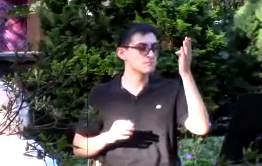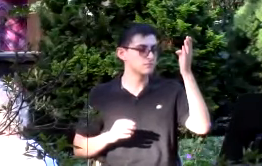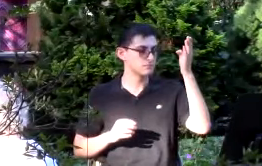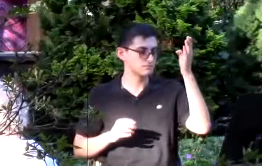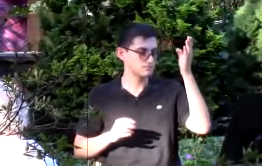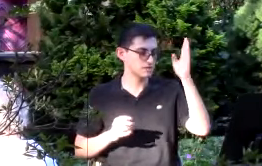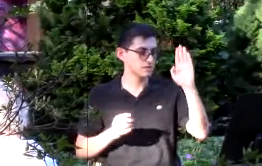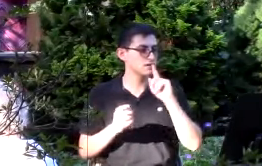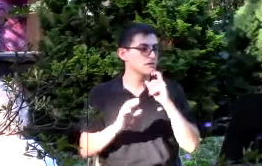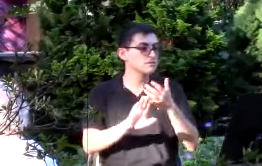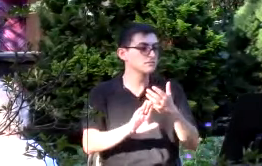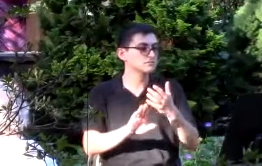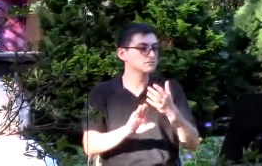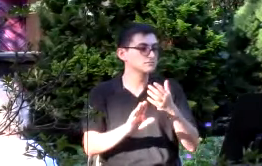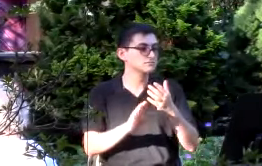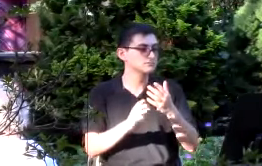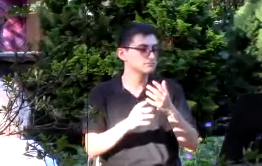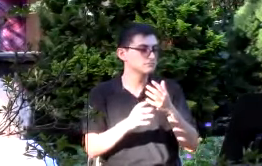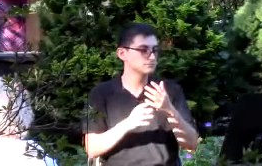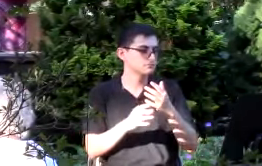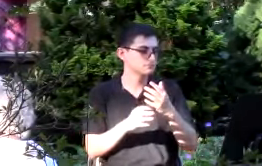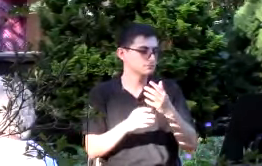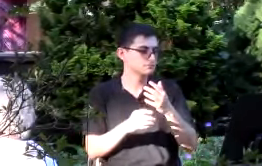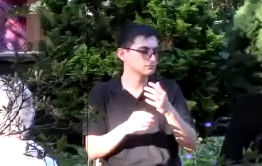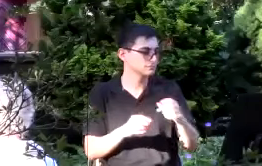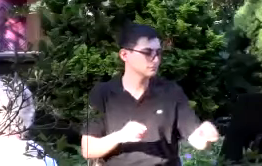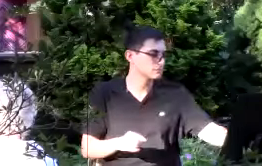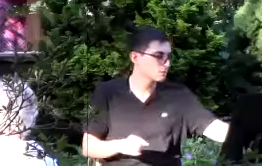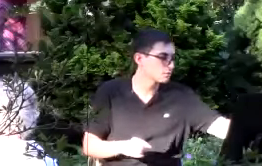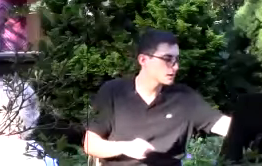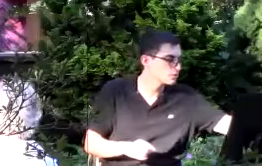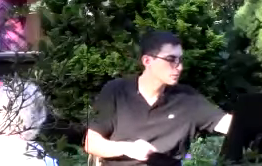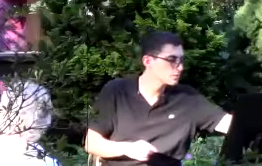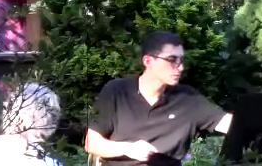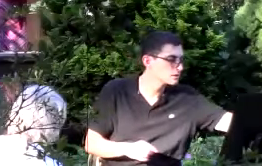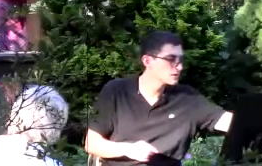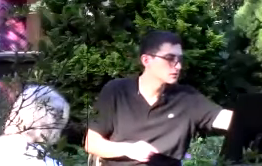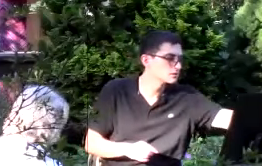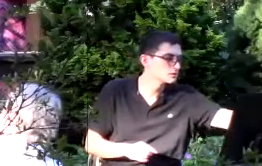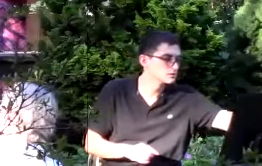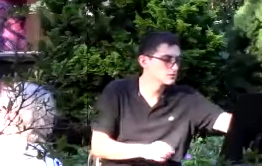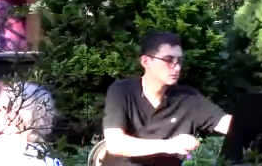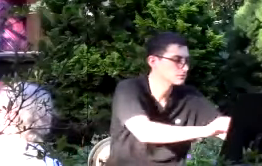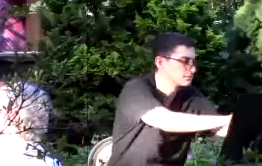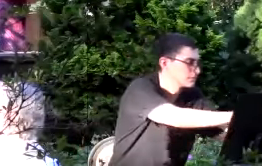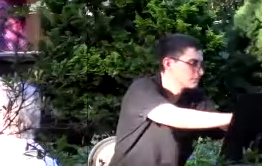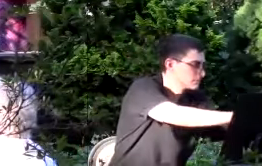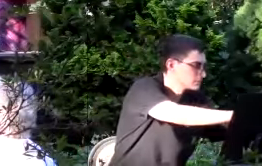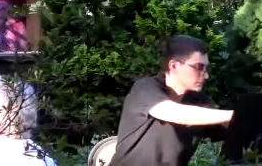ve'litchila, la la la la la, Adodi, likrat likrat kala, Bnei bnei Shabbat